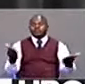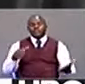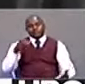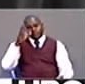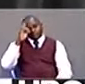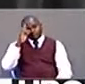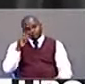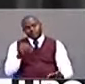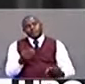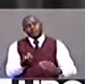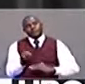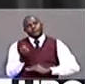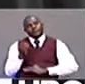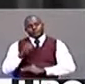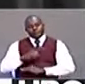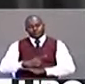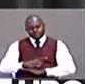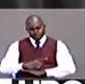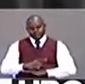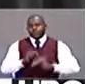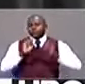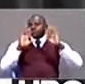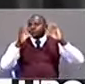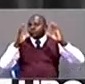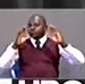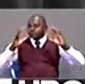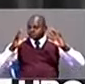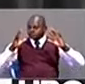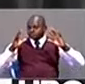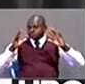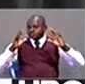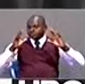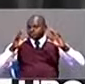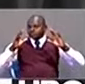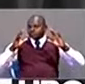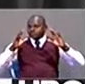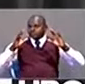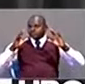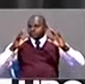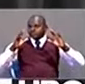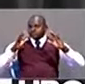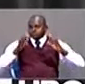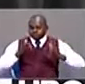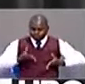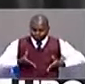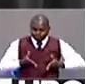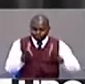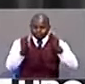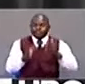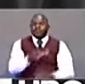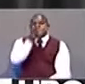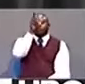reminded us that on the day he celebrated the way of the cross mass,